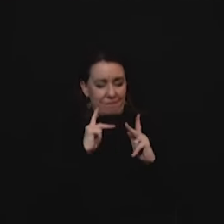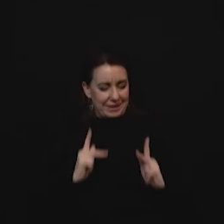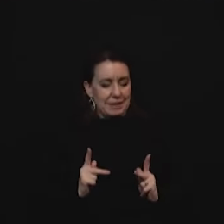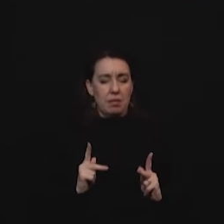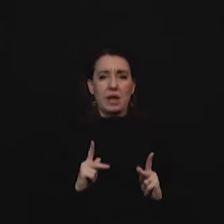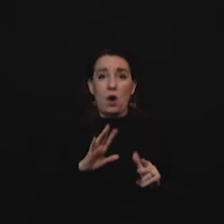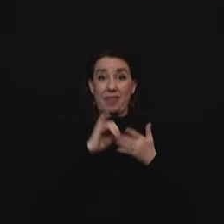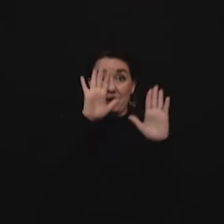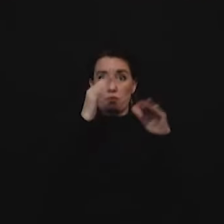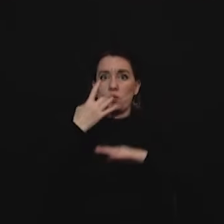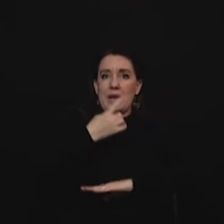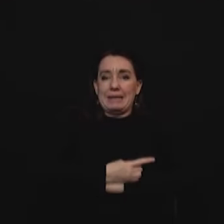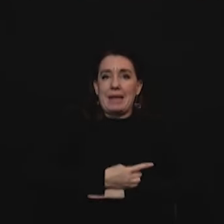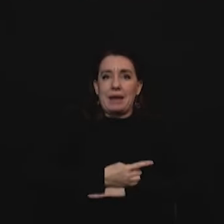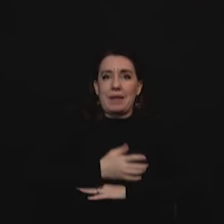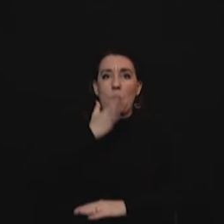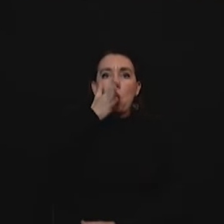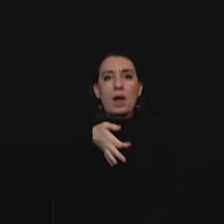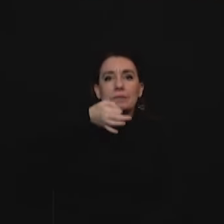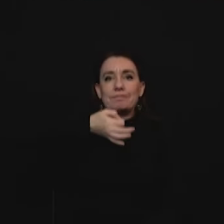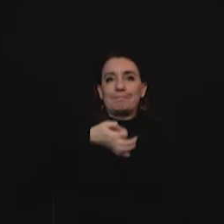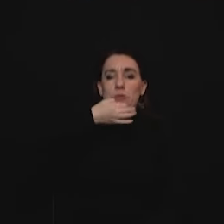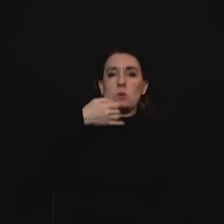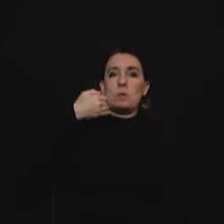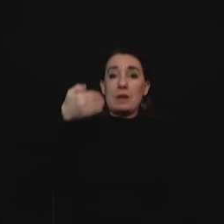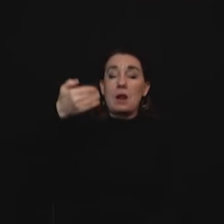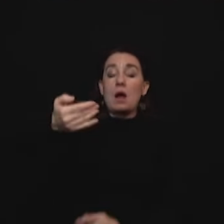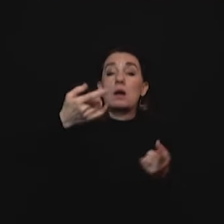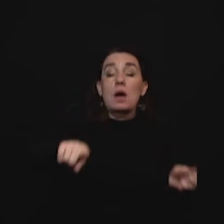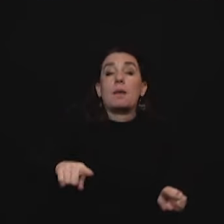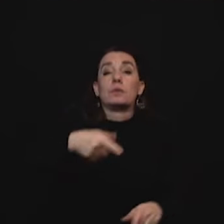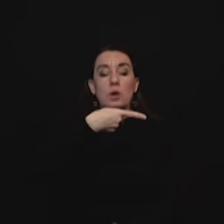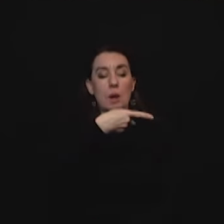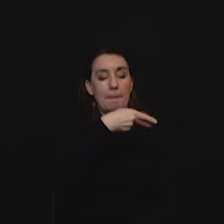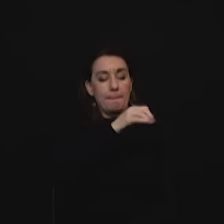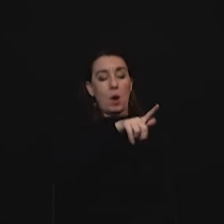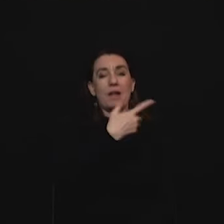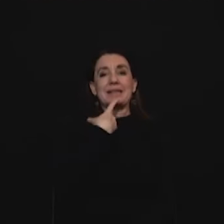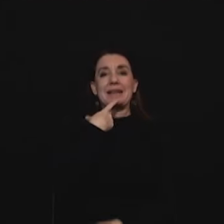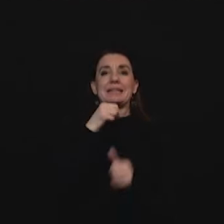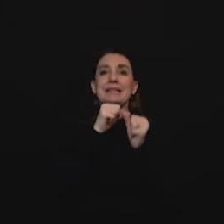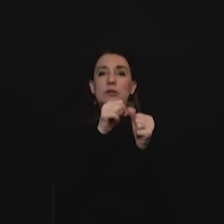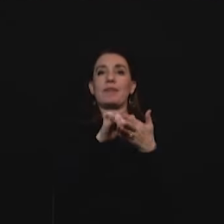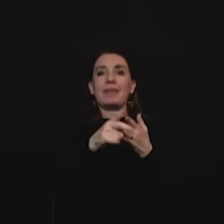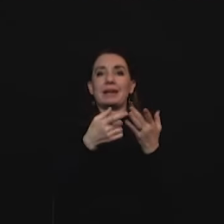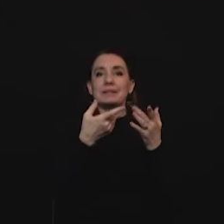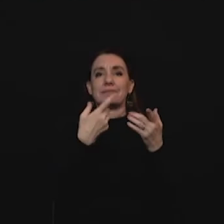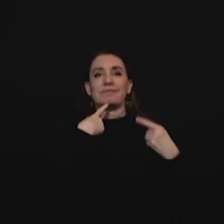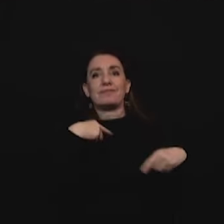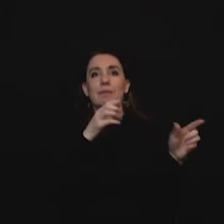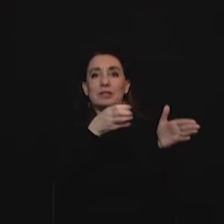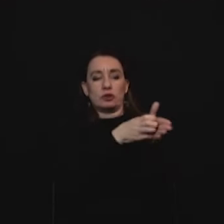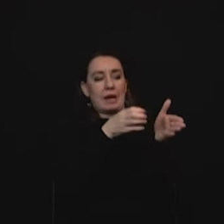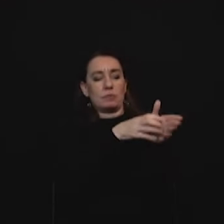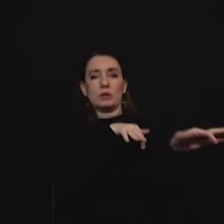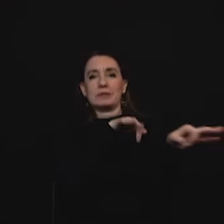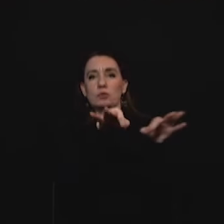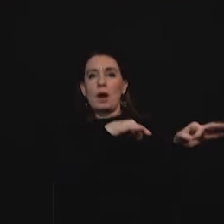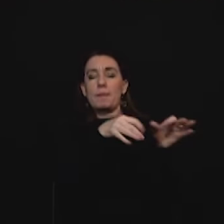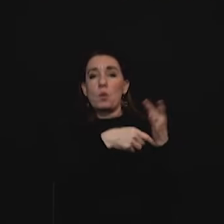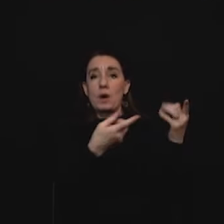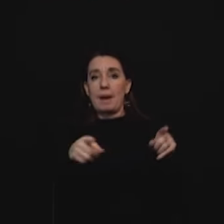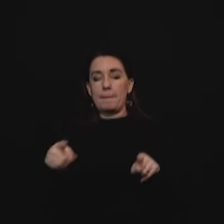on that great day yet to come. And so hear now what Paul has to say, continuing in this famous chapter describing exactly